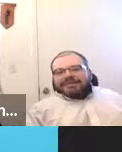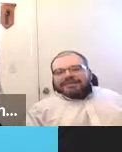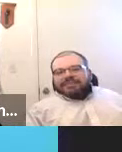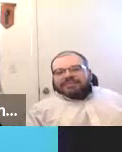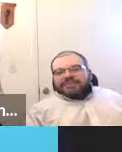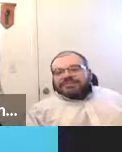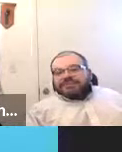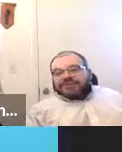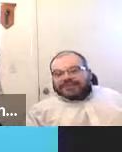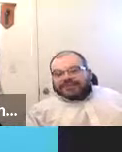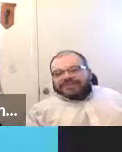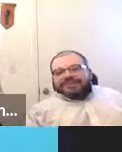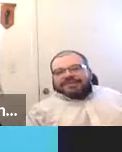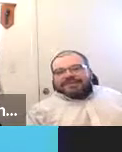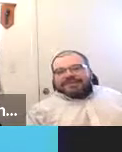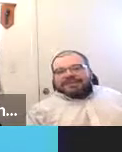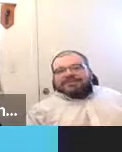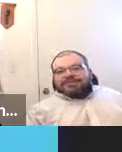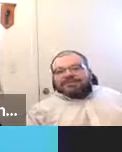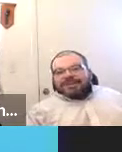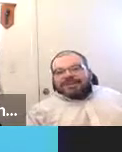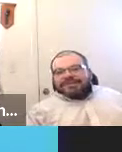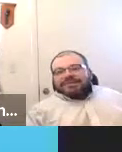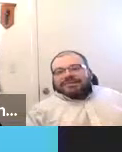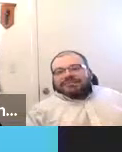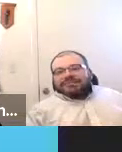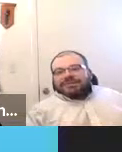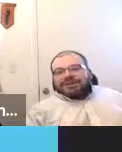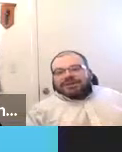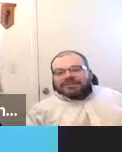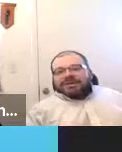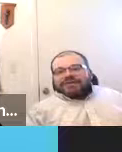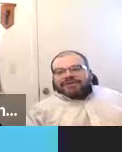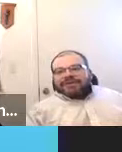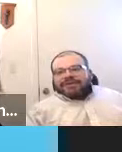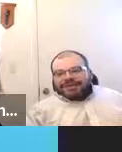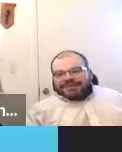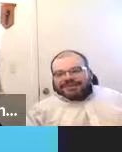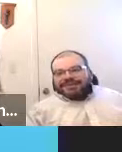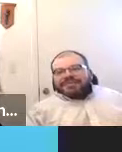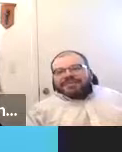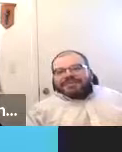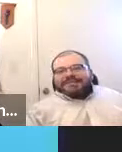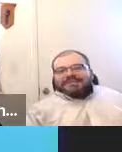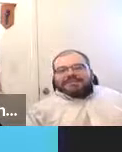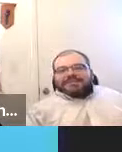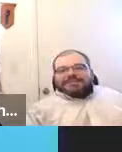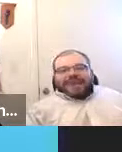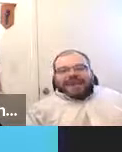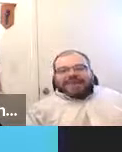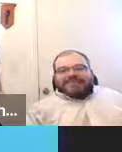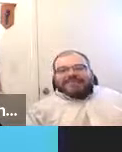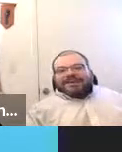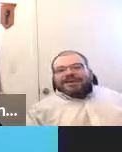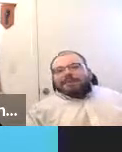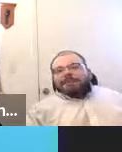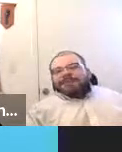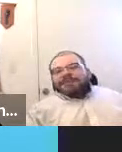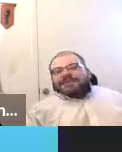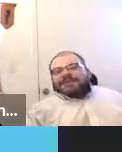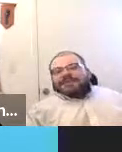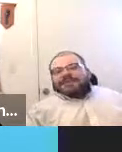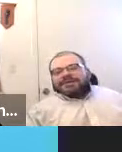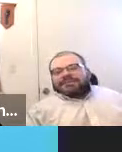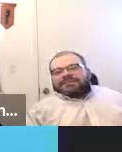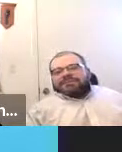fact, disability should exist to teach a moral lesson when you're talking about your own kids, because in effect,